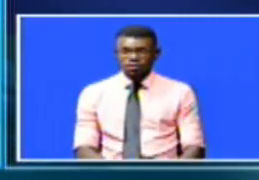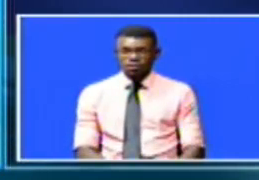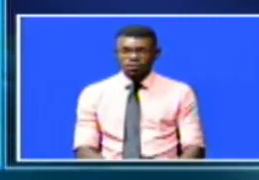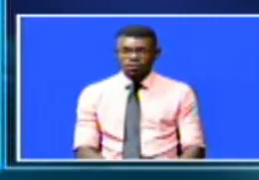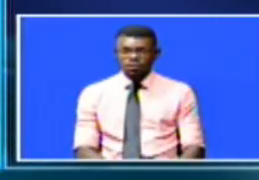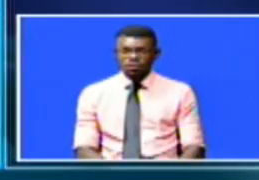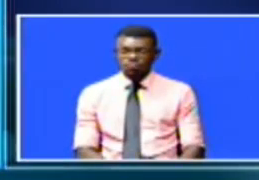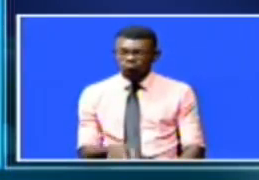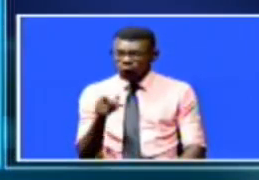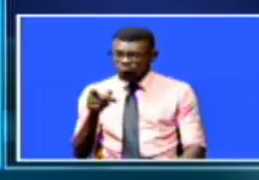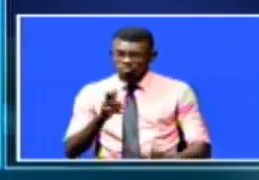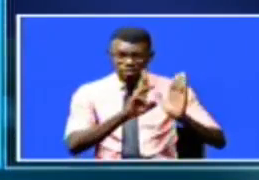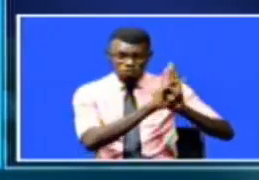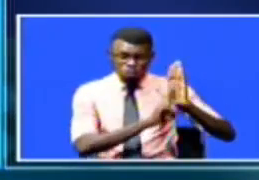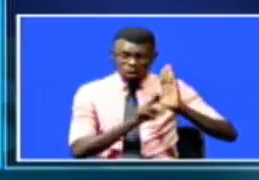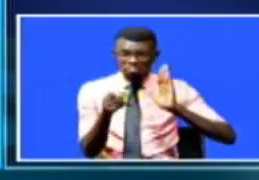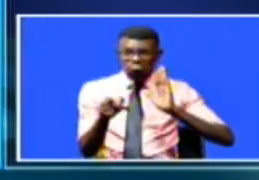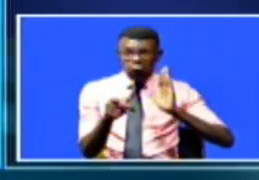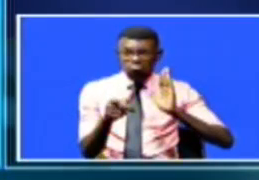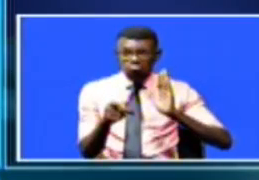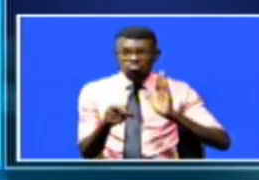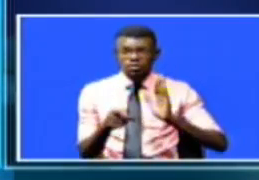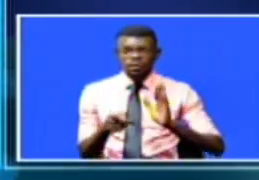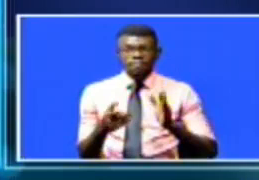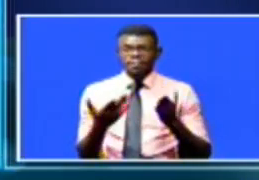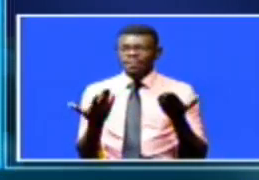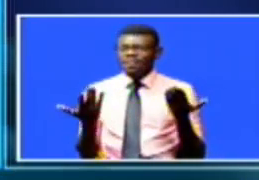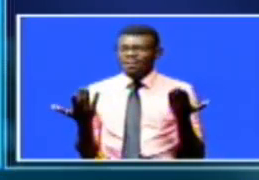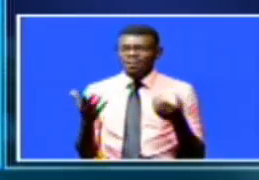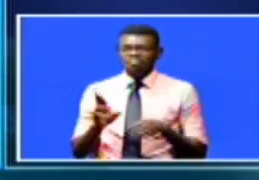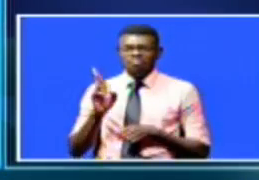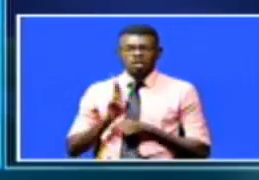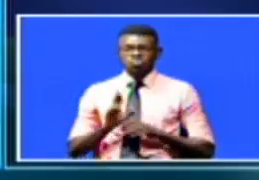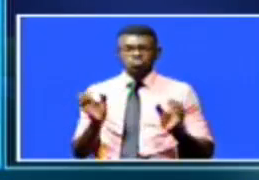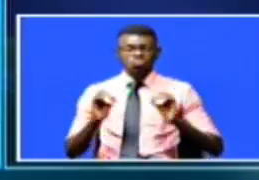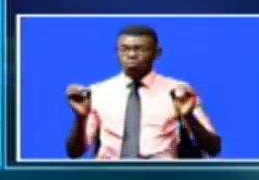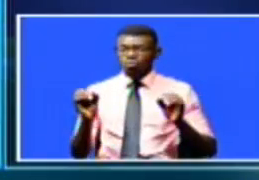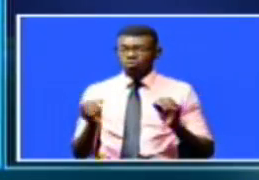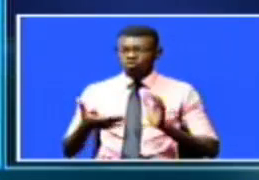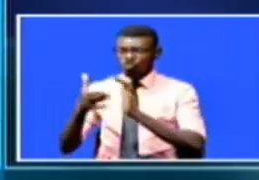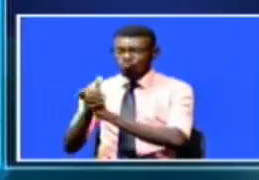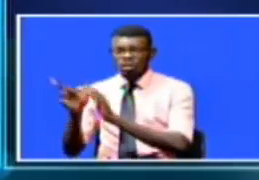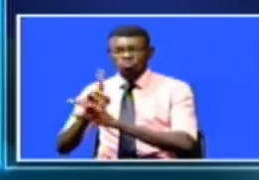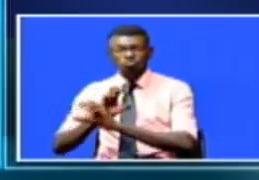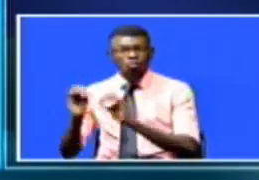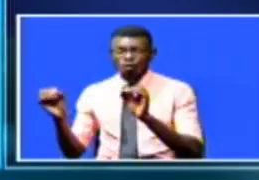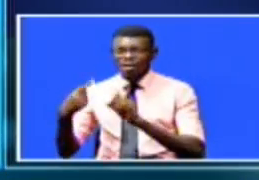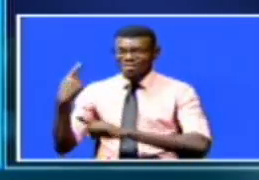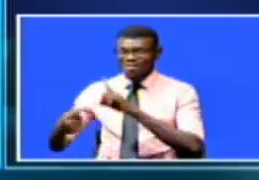that provision of the standing order is actually something that has not even been used by the majority side for the last